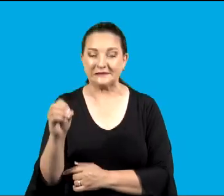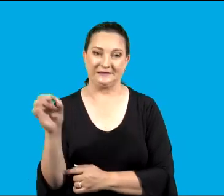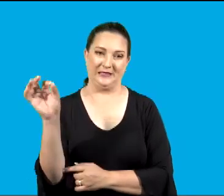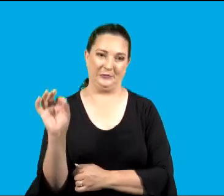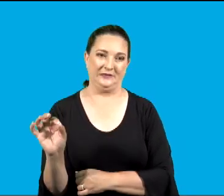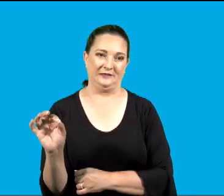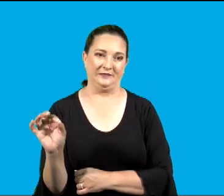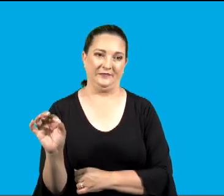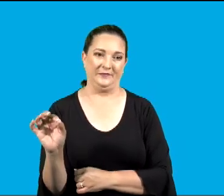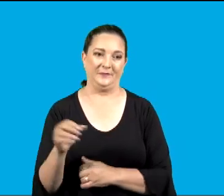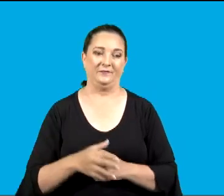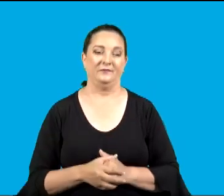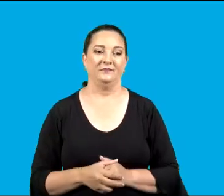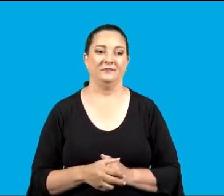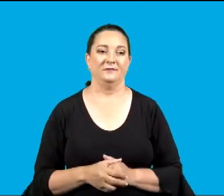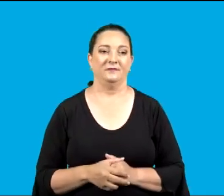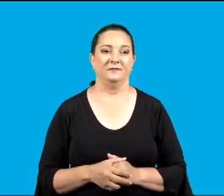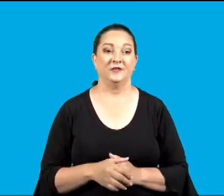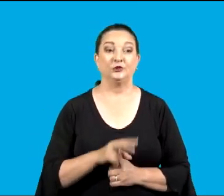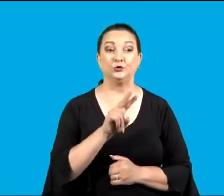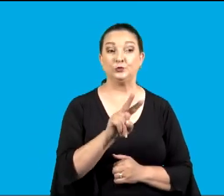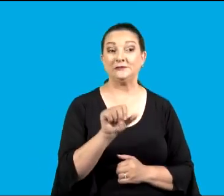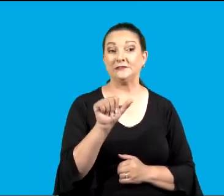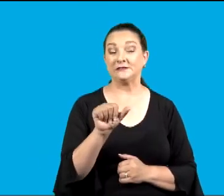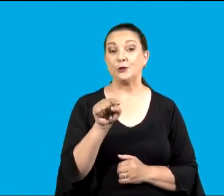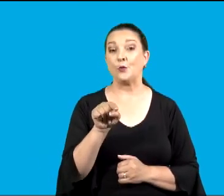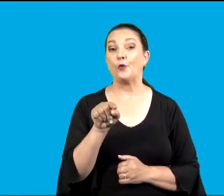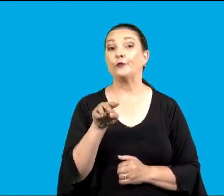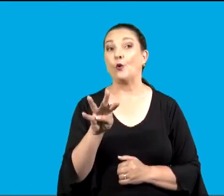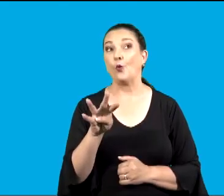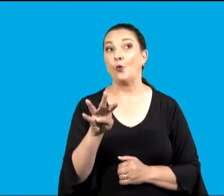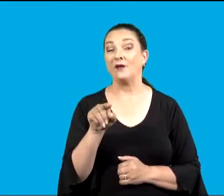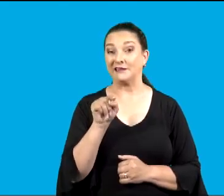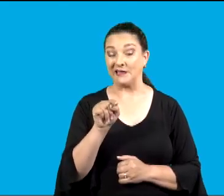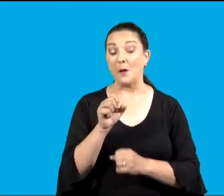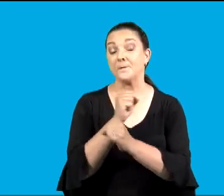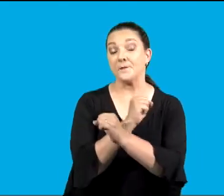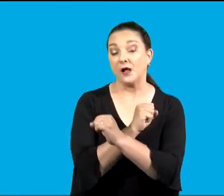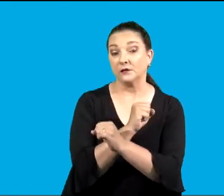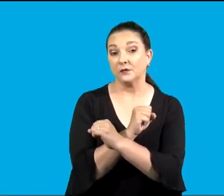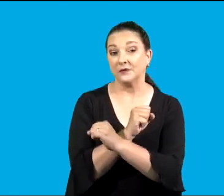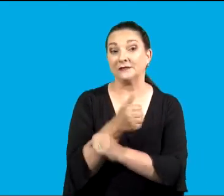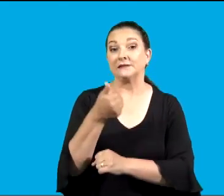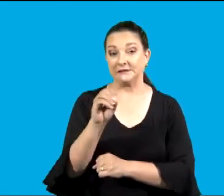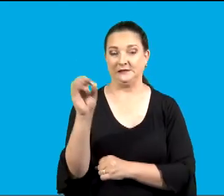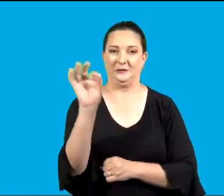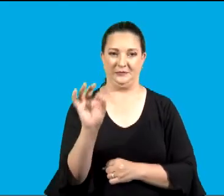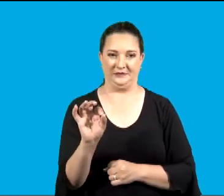relates to the factory. So it should have been 26.4. Multiply that